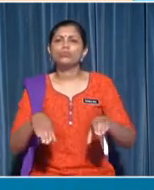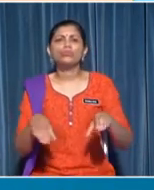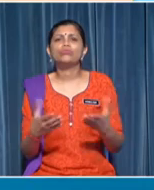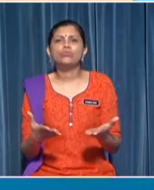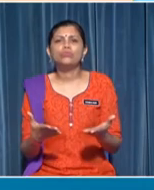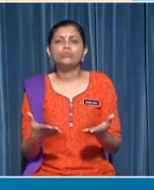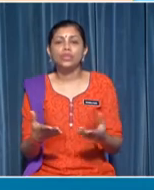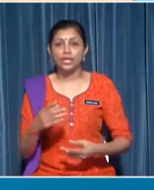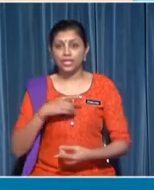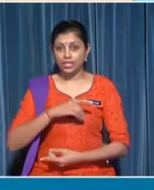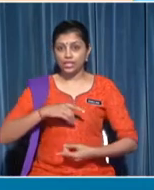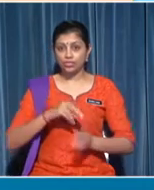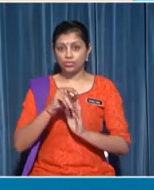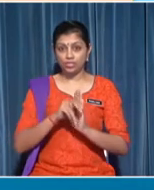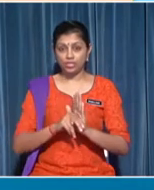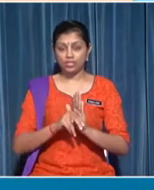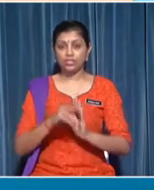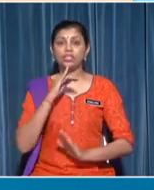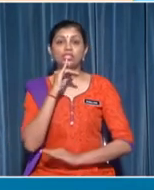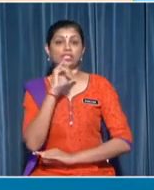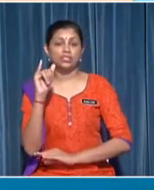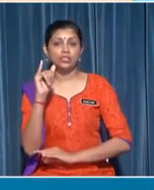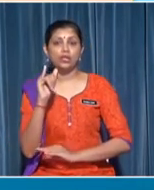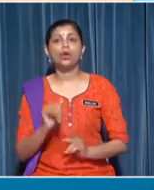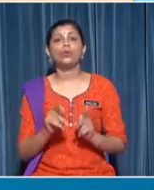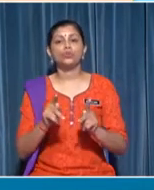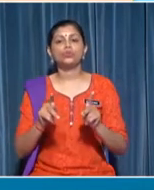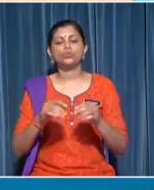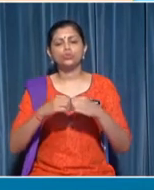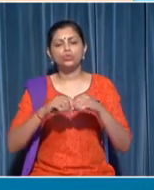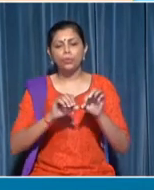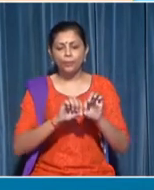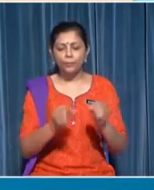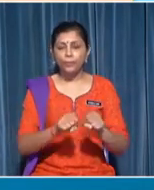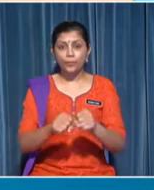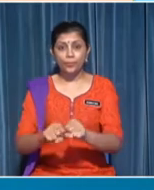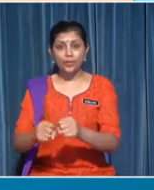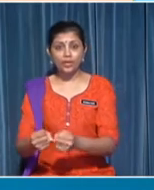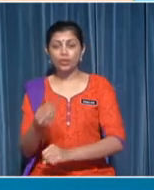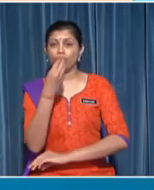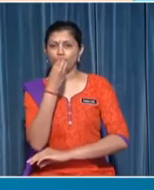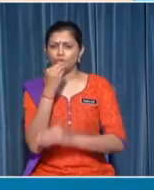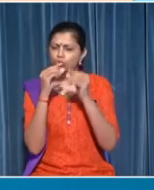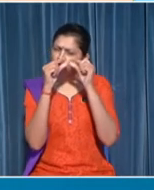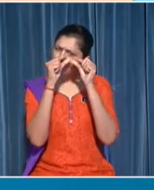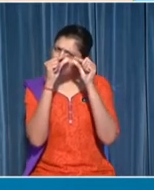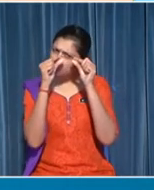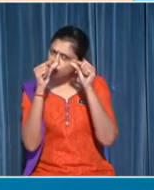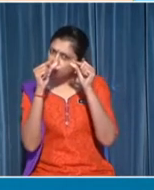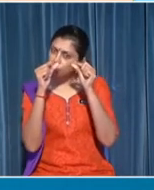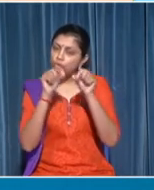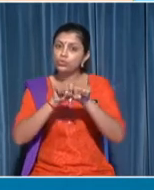Digestion is a process to break down food into smaller pieces so that its nutrients can